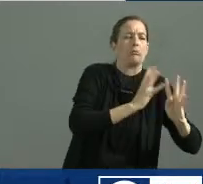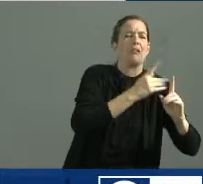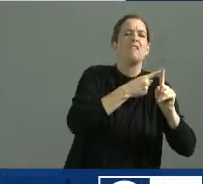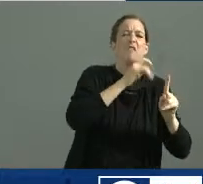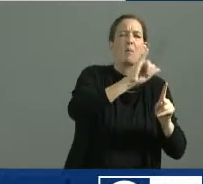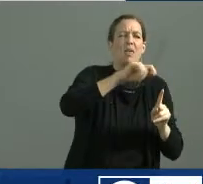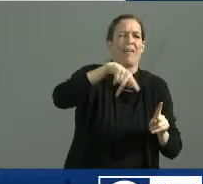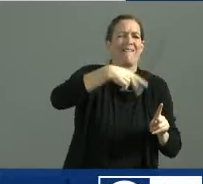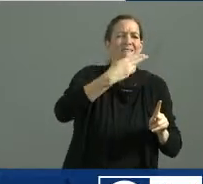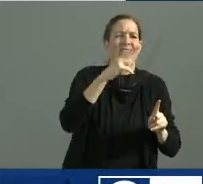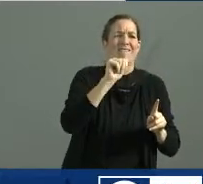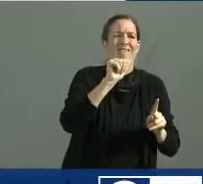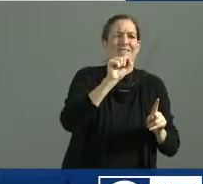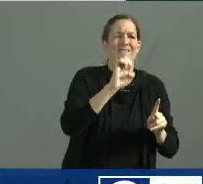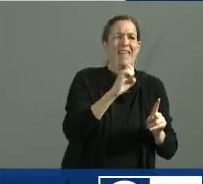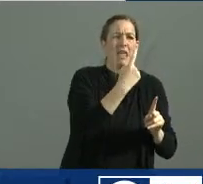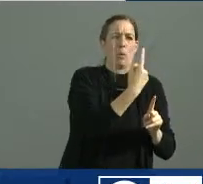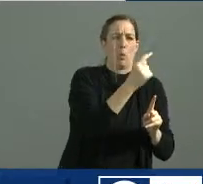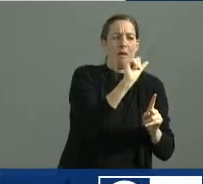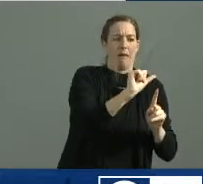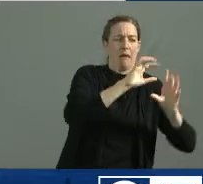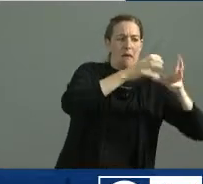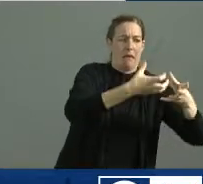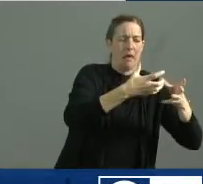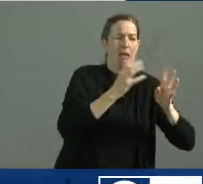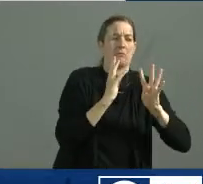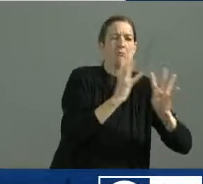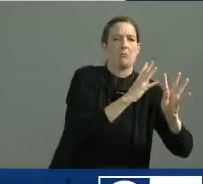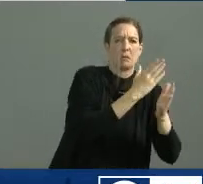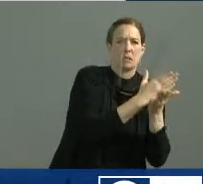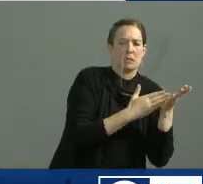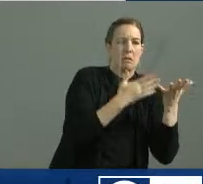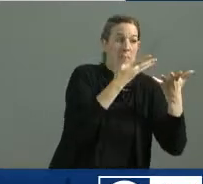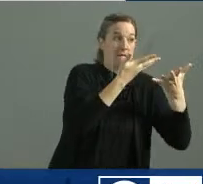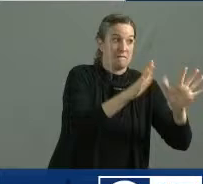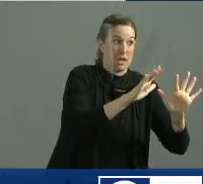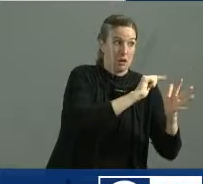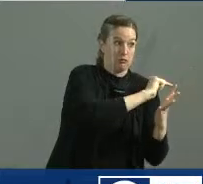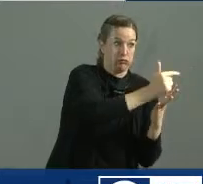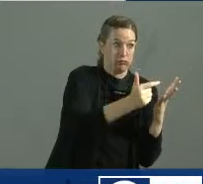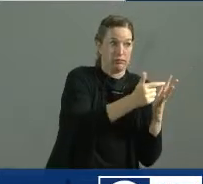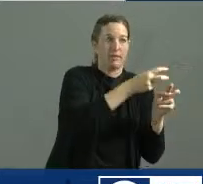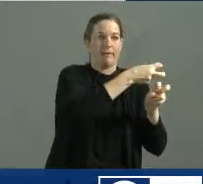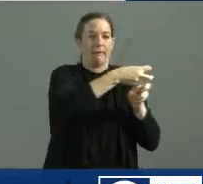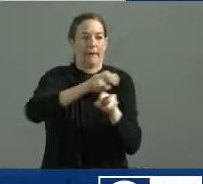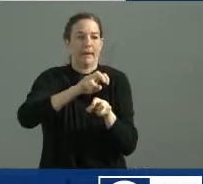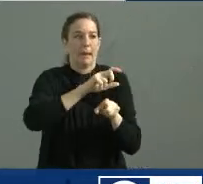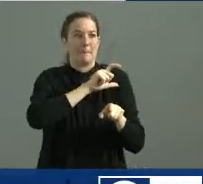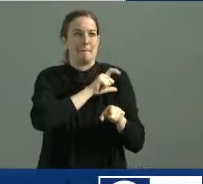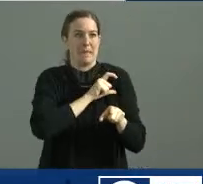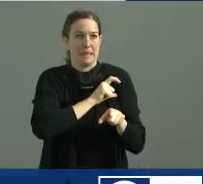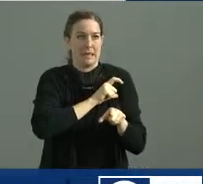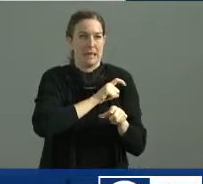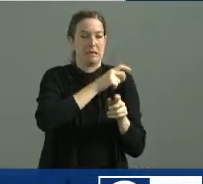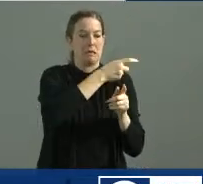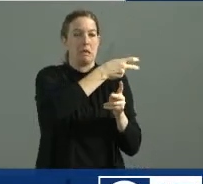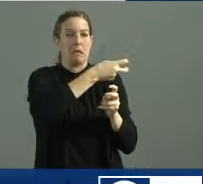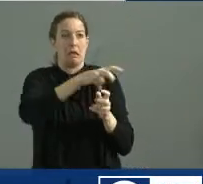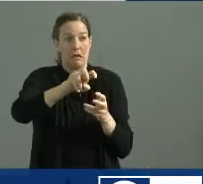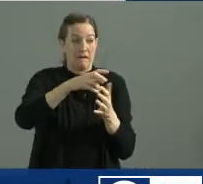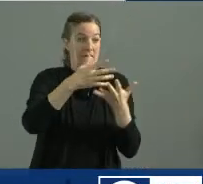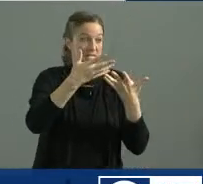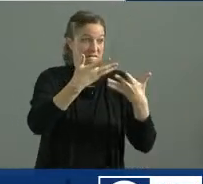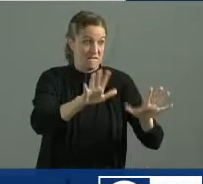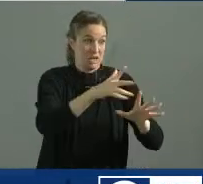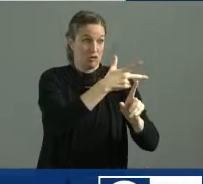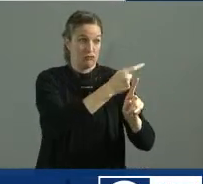officers, law enforcement would be using that site. How soon until age 75 and older will be able to use that site? So